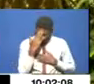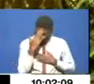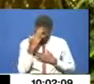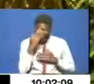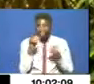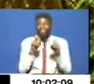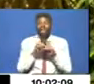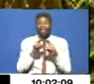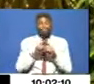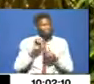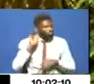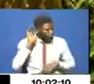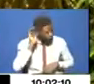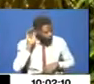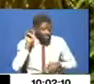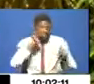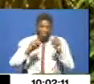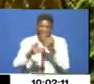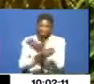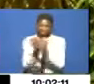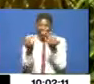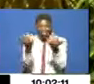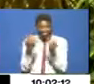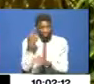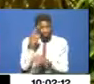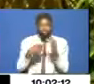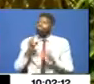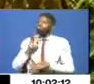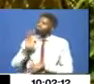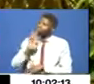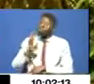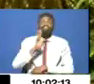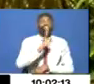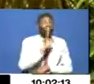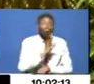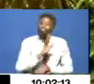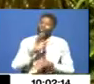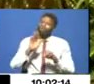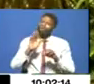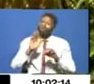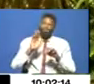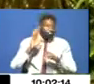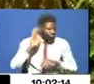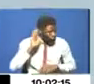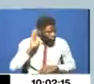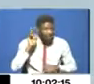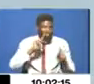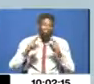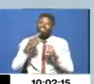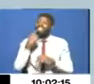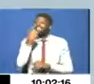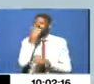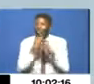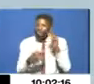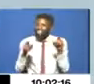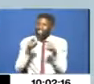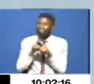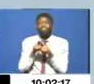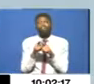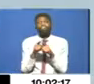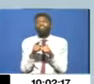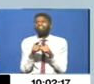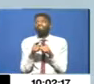listen to people, don't just talk. Also listen to what people are saying. And it doesn't matter what type